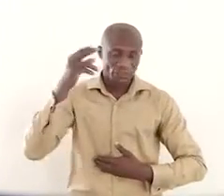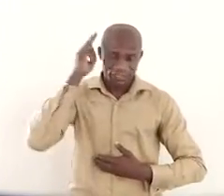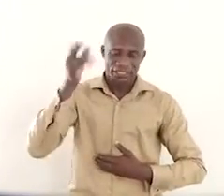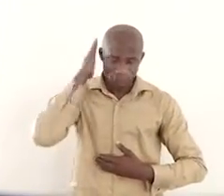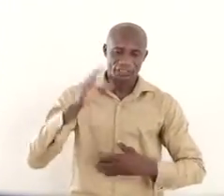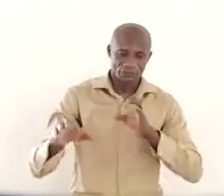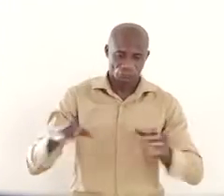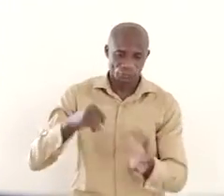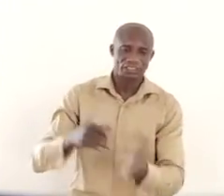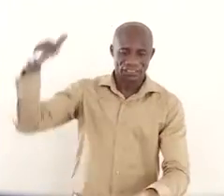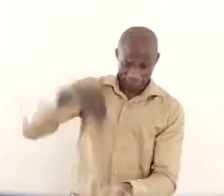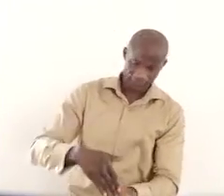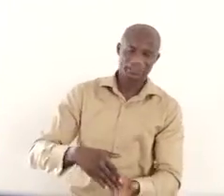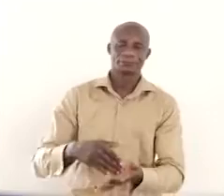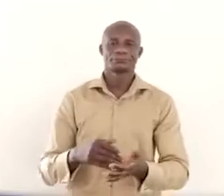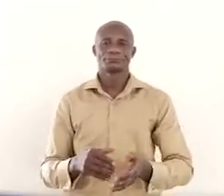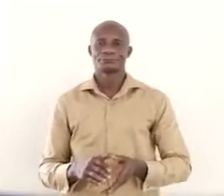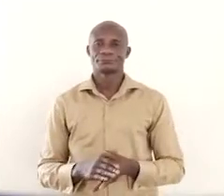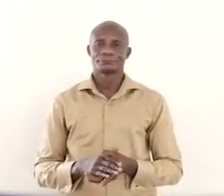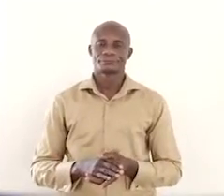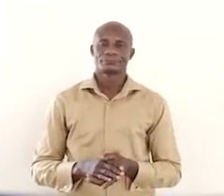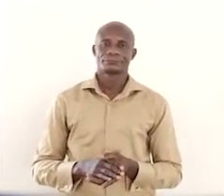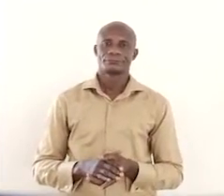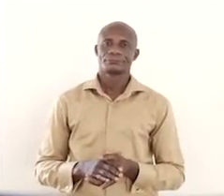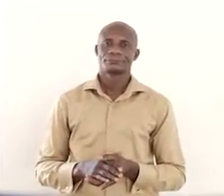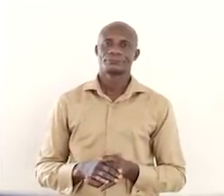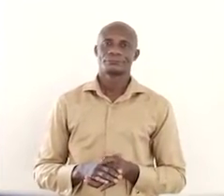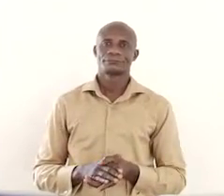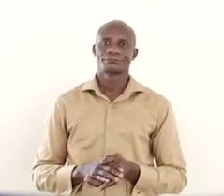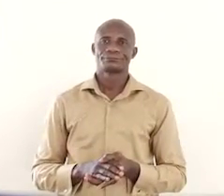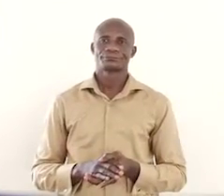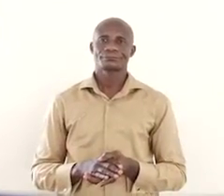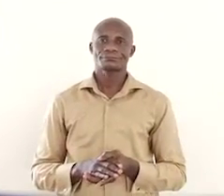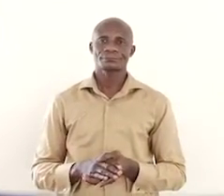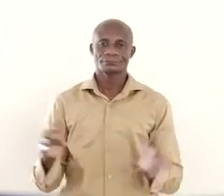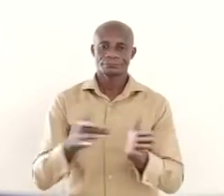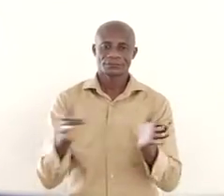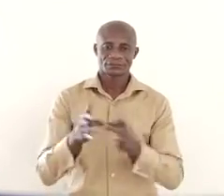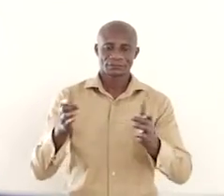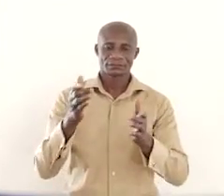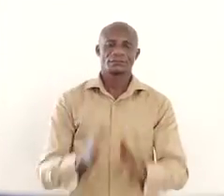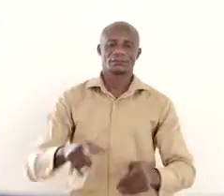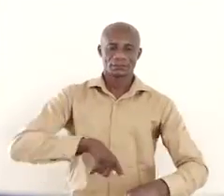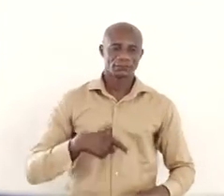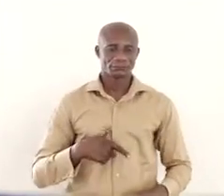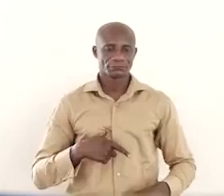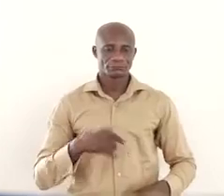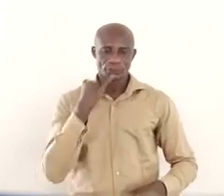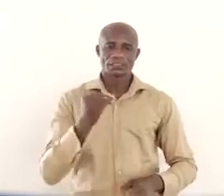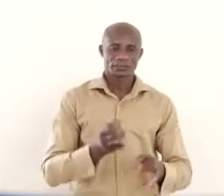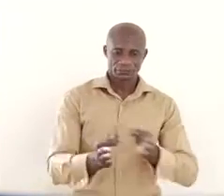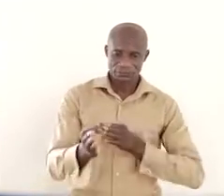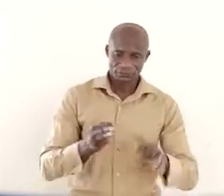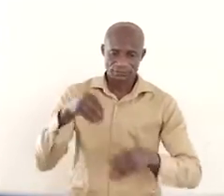will do it again. I say he did it before. The Christian life